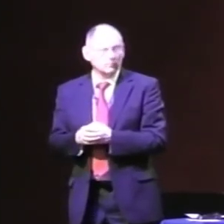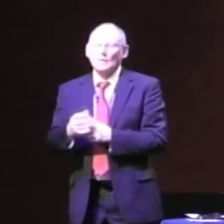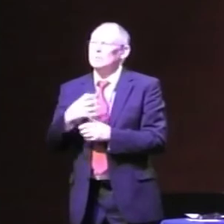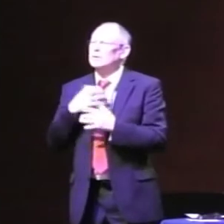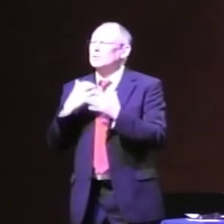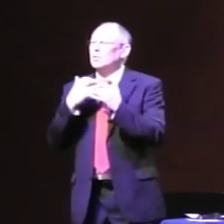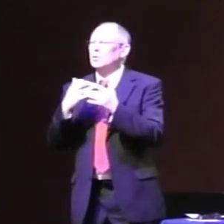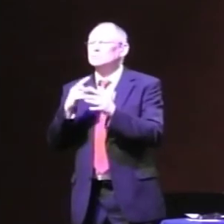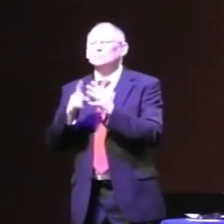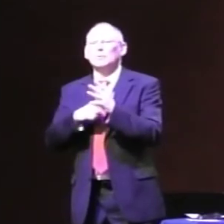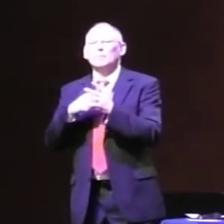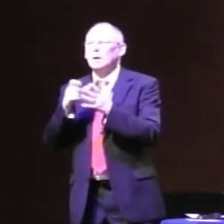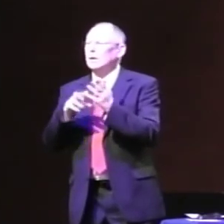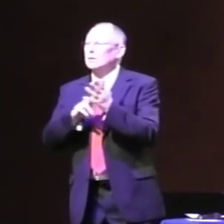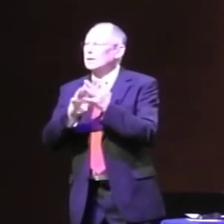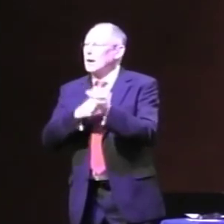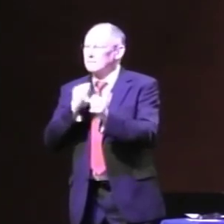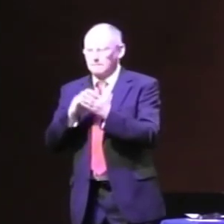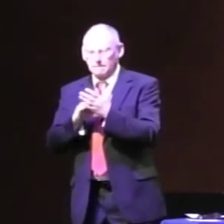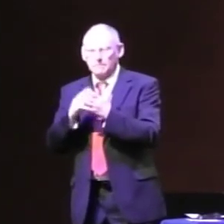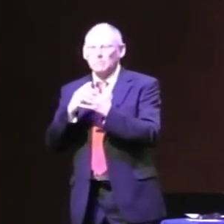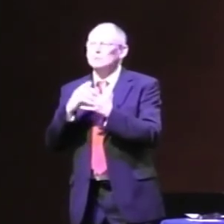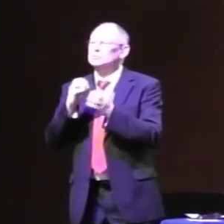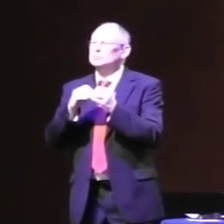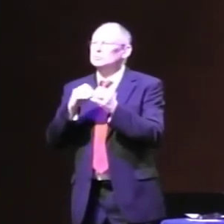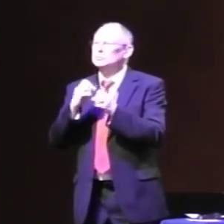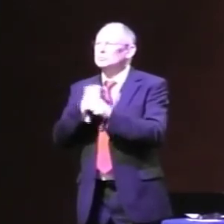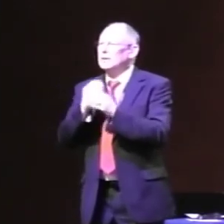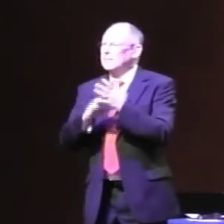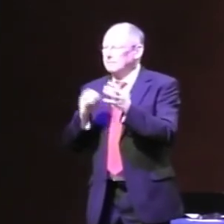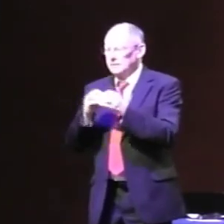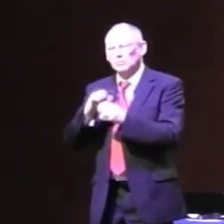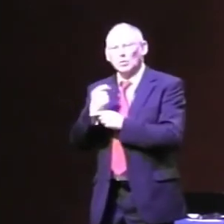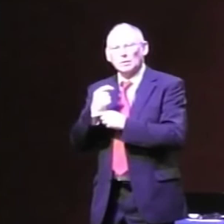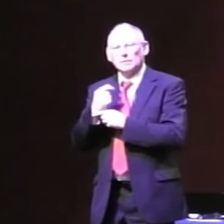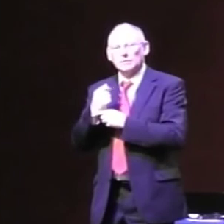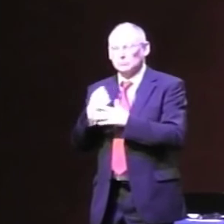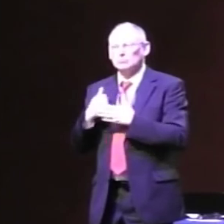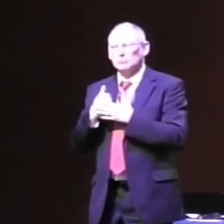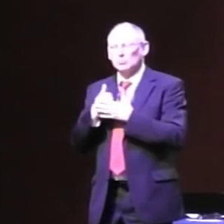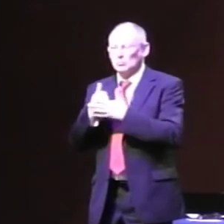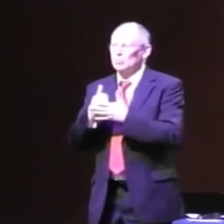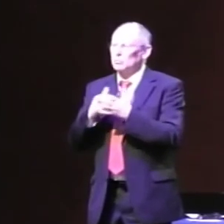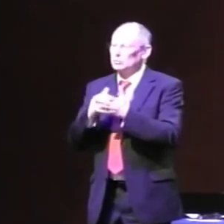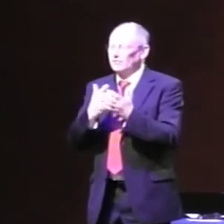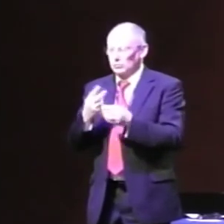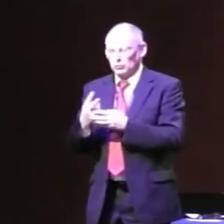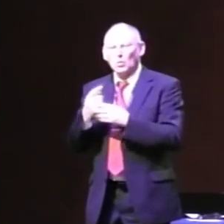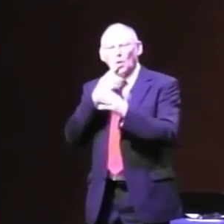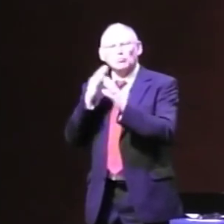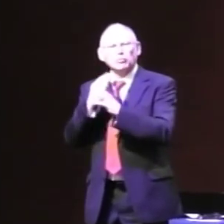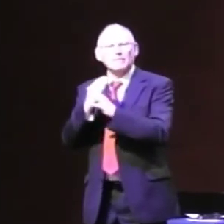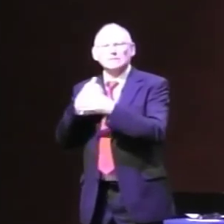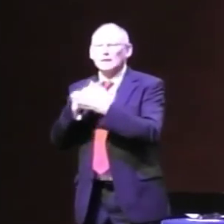President, Congress, Jim Cunningham, GMB Scotland, supporting Motion 52. Colleagues, the private rental sector is booming. Why is